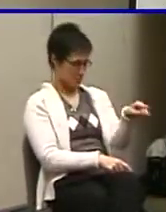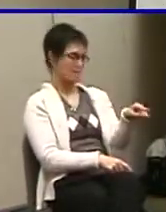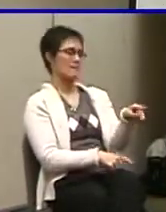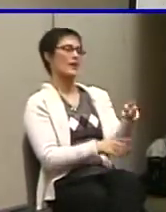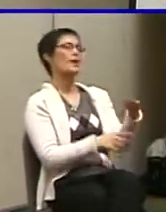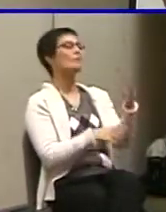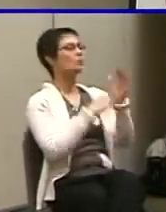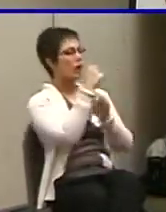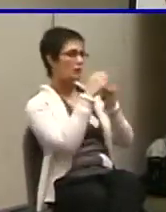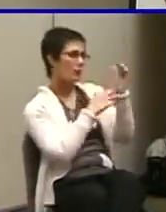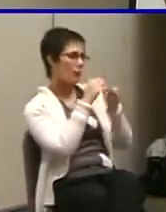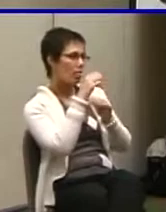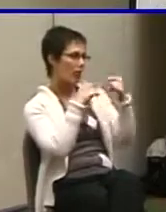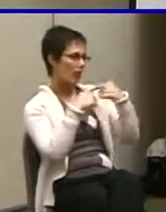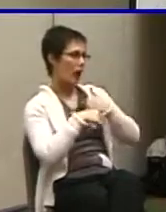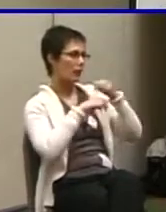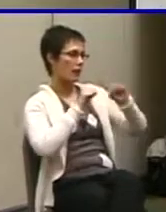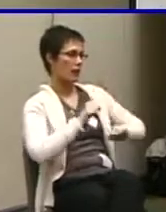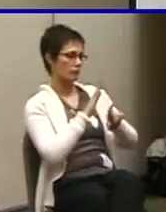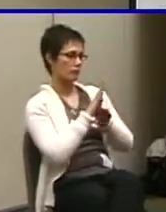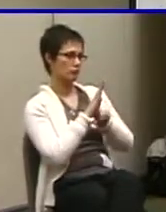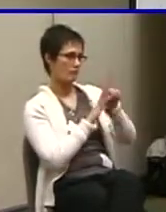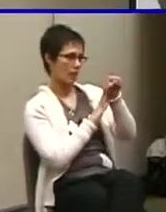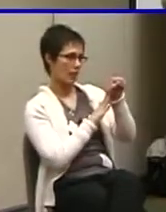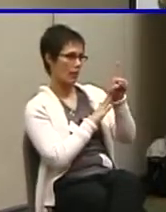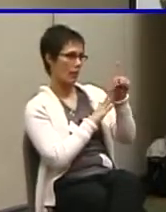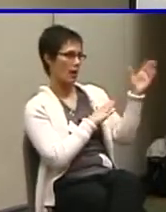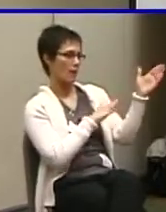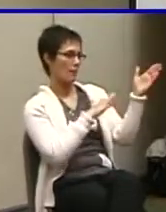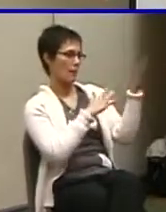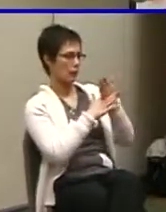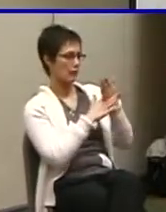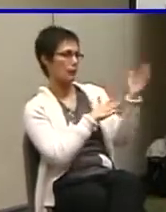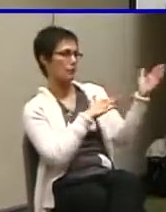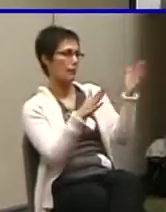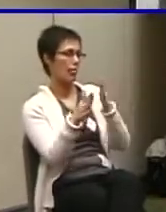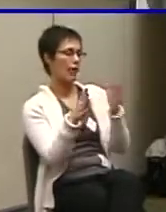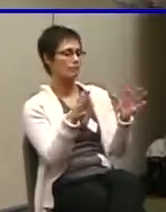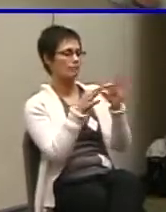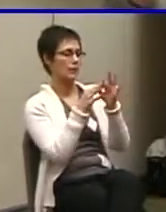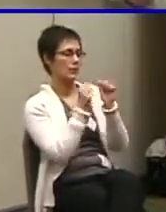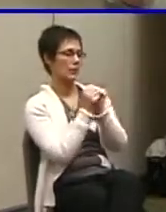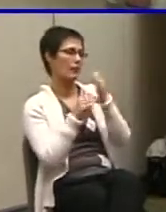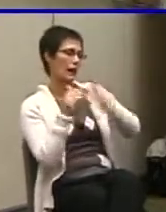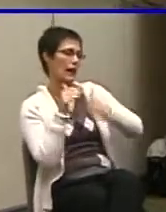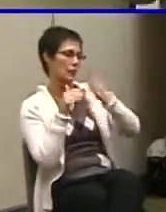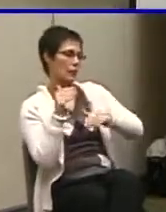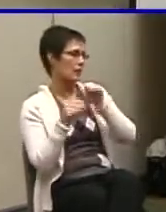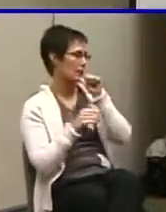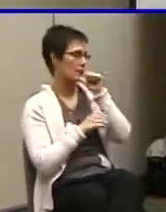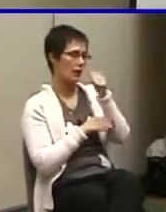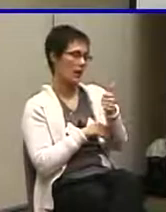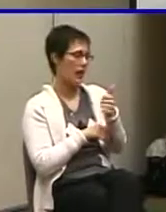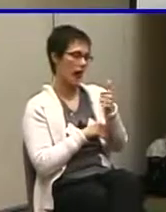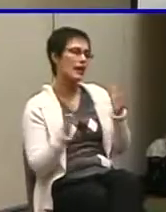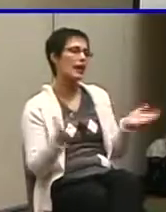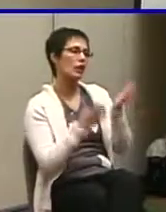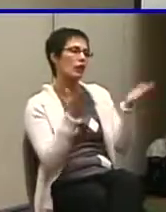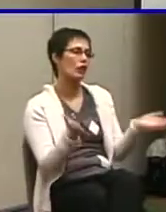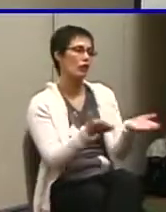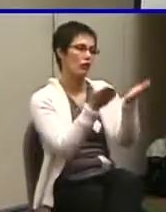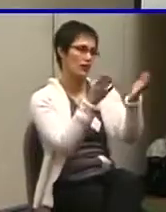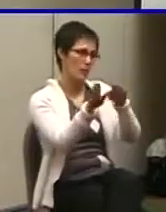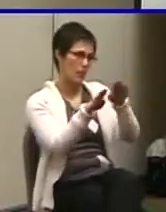comfortable that I can make a better intervention plan from the standpoint of the consequence in a way that probably is not going to, you know, at least encourage